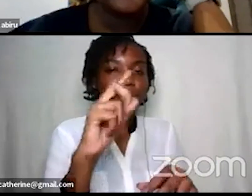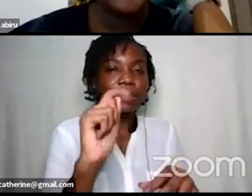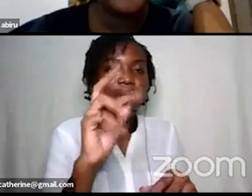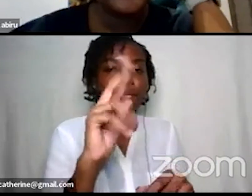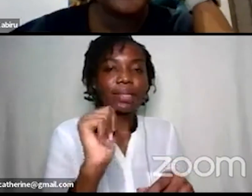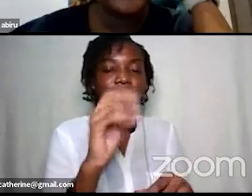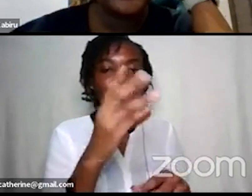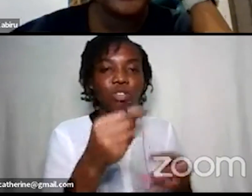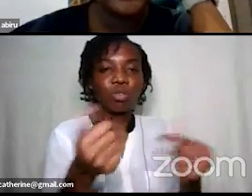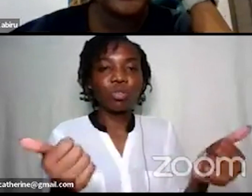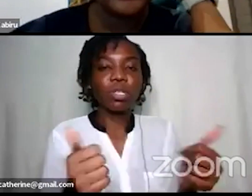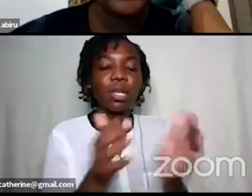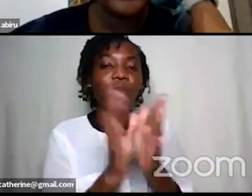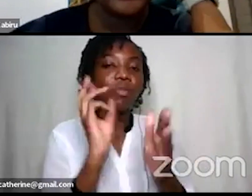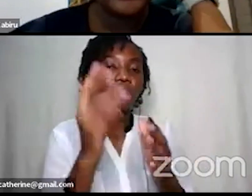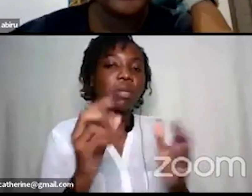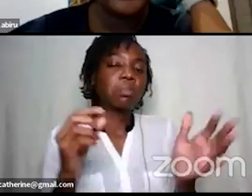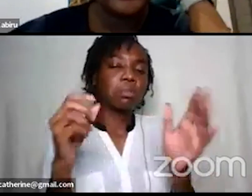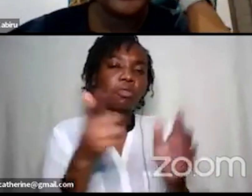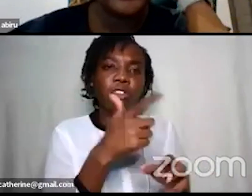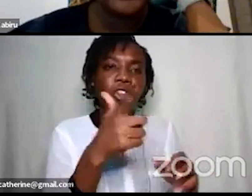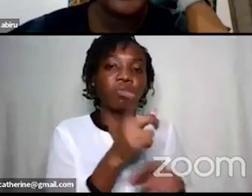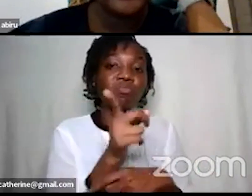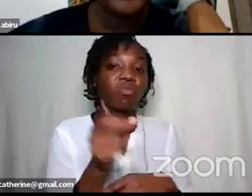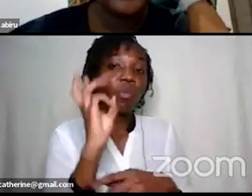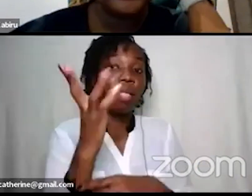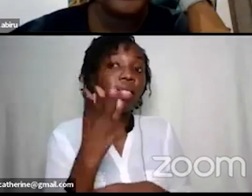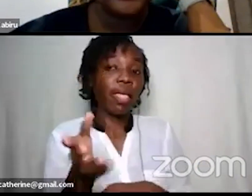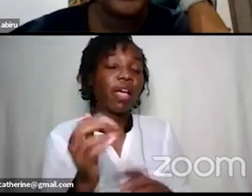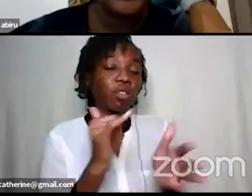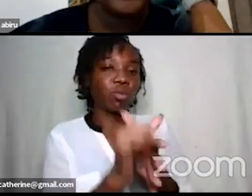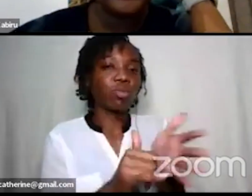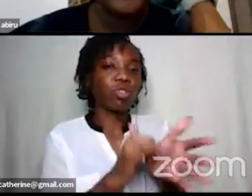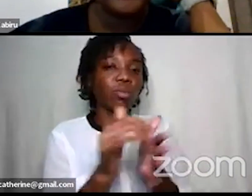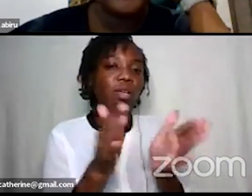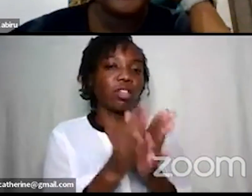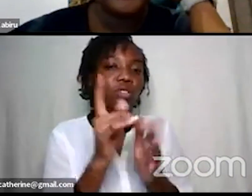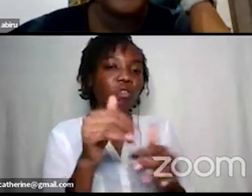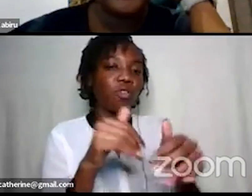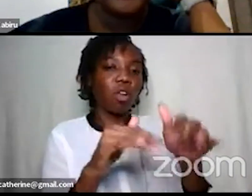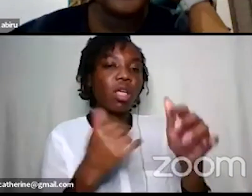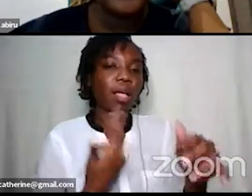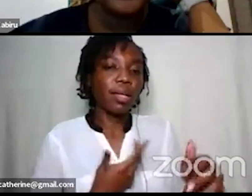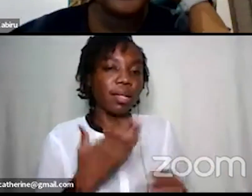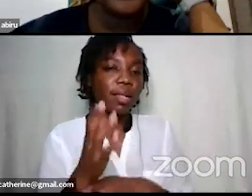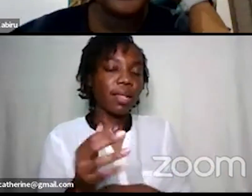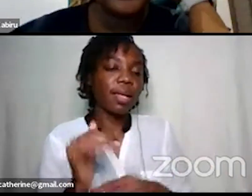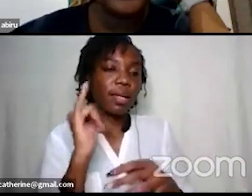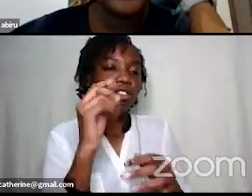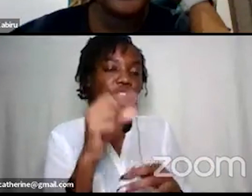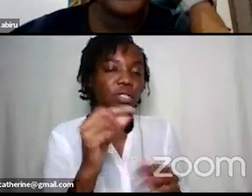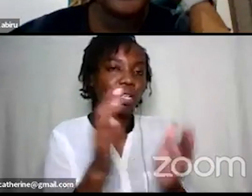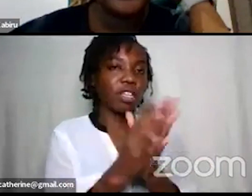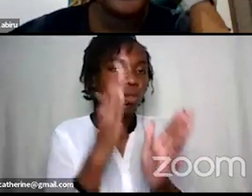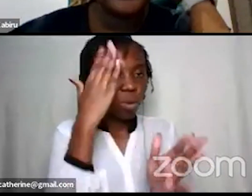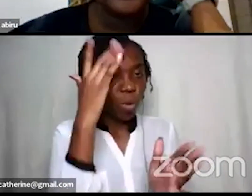this session on our YouTube channel. And please follow us on Facebook and Instagram and get to know what's happening.